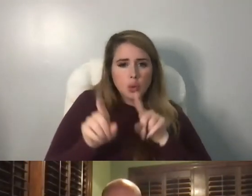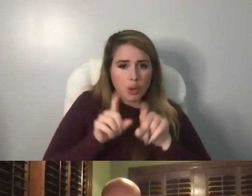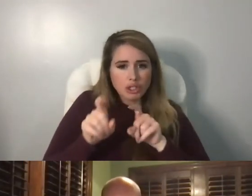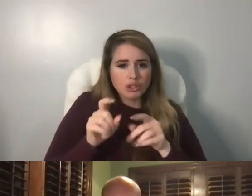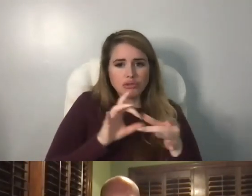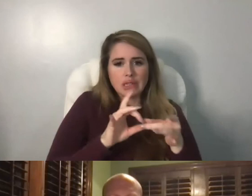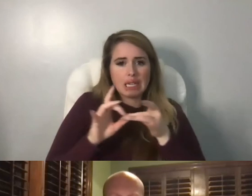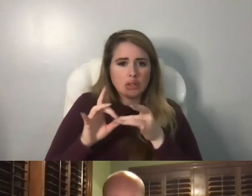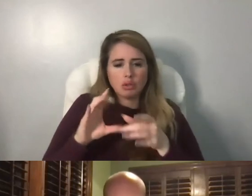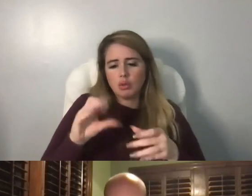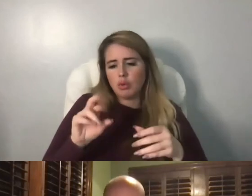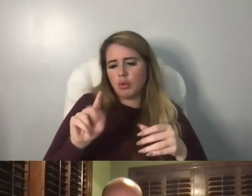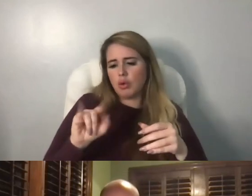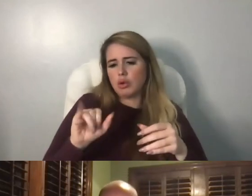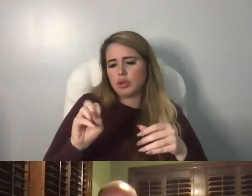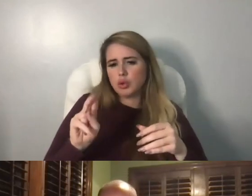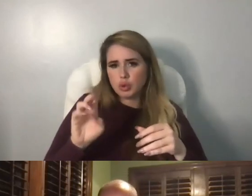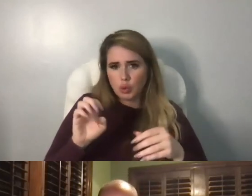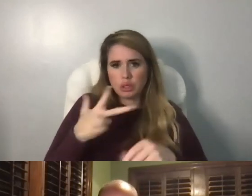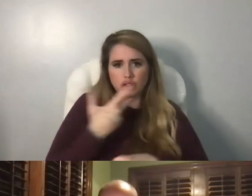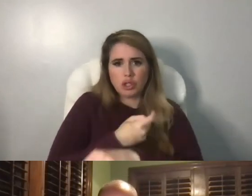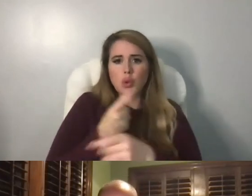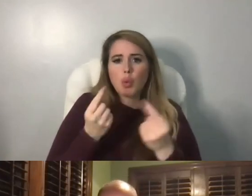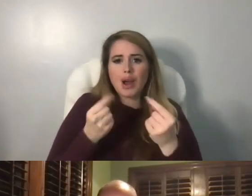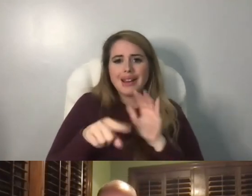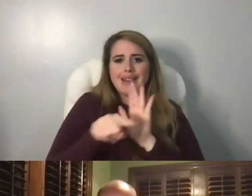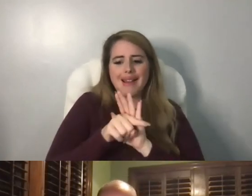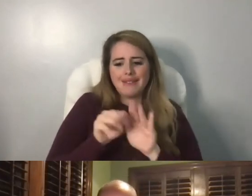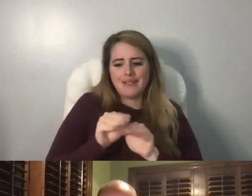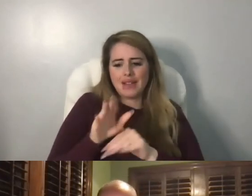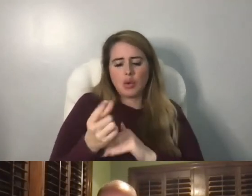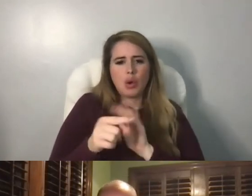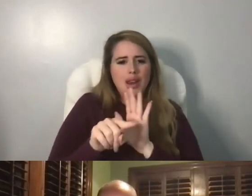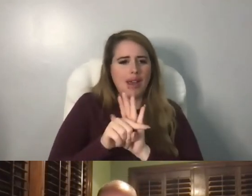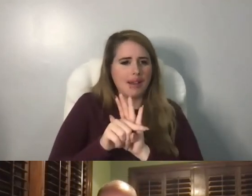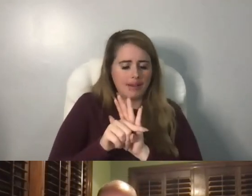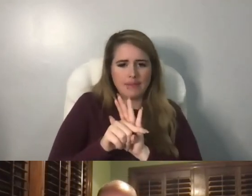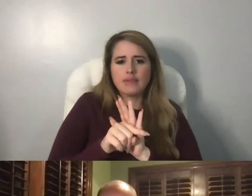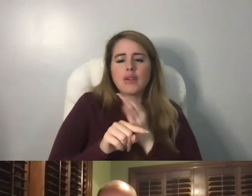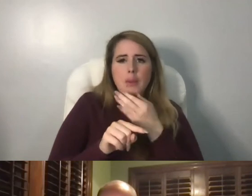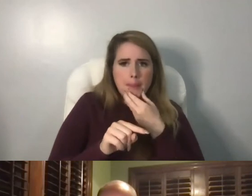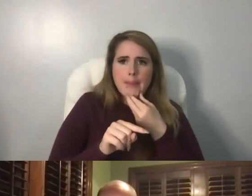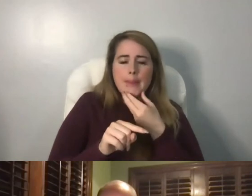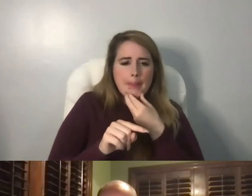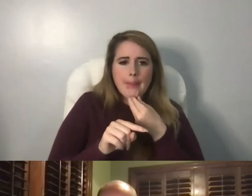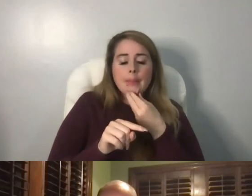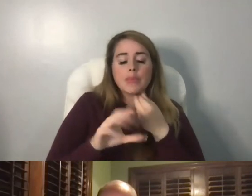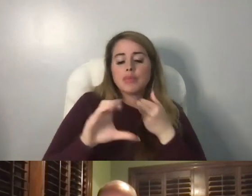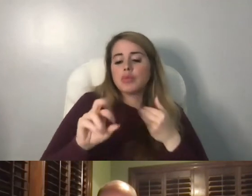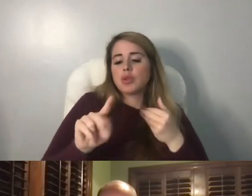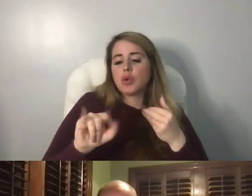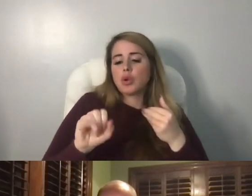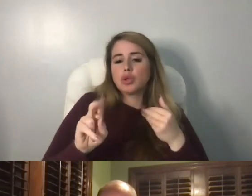about cortisone injections. What are the negative effects of cortisone injections? Cortisone